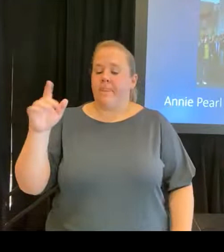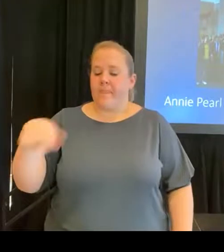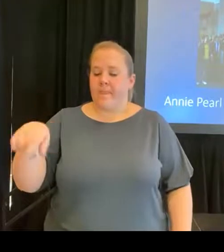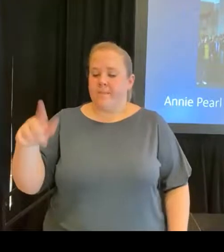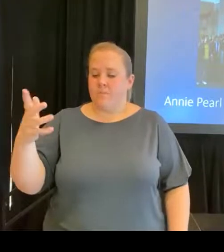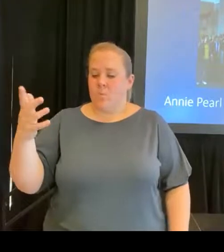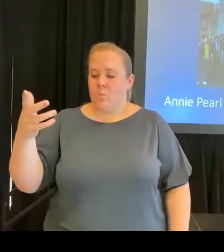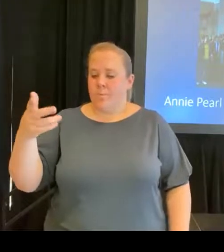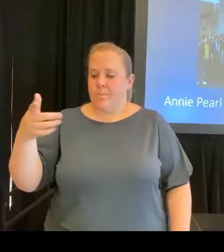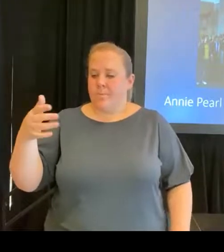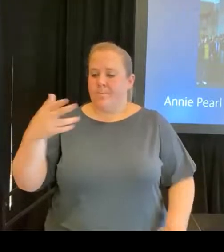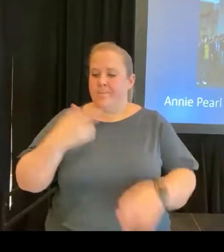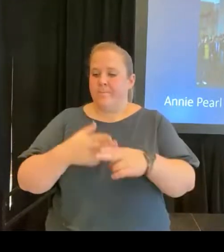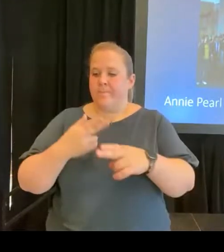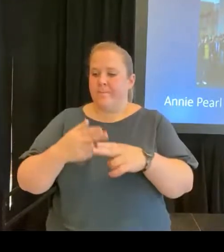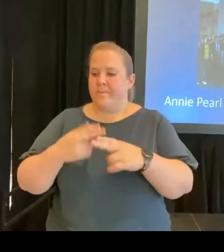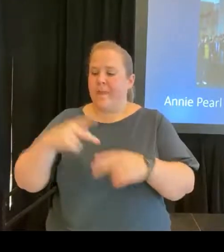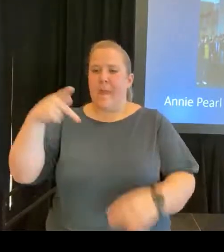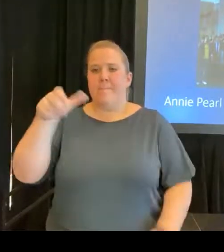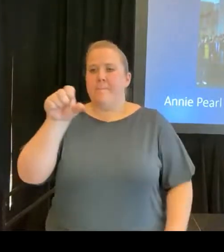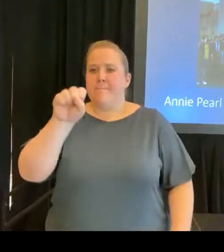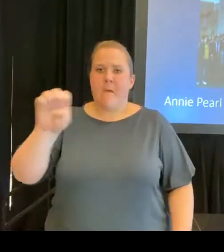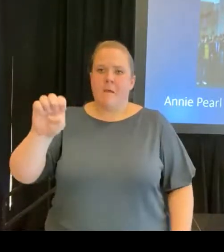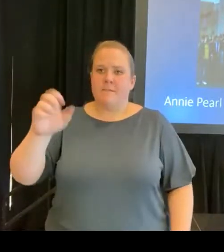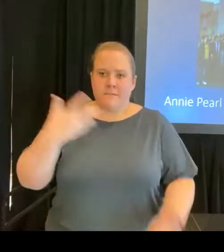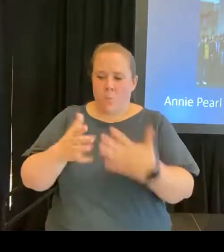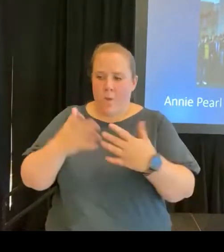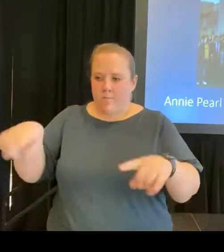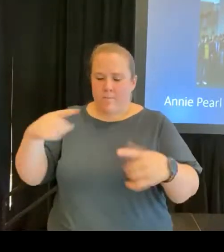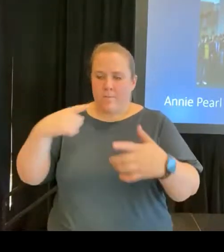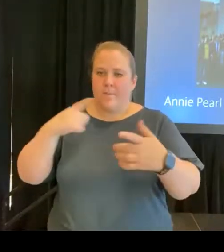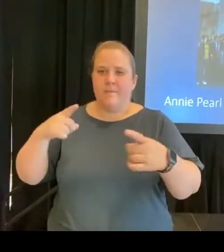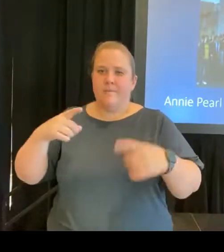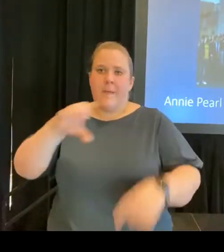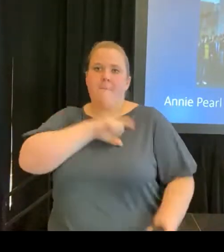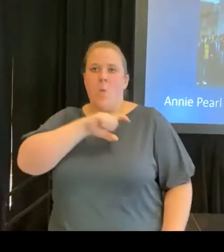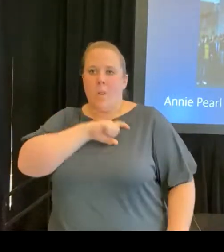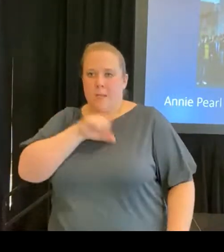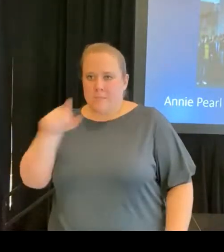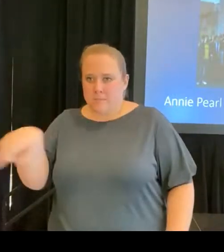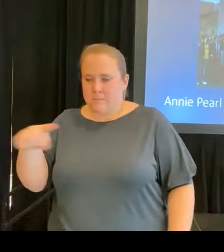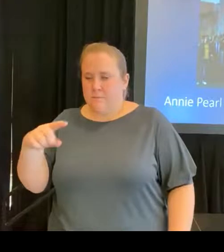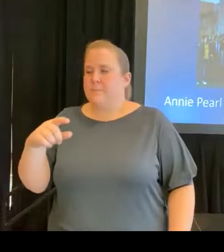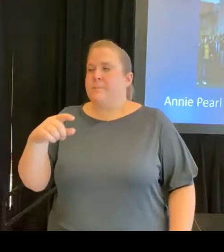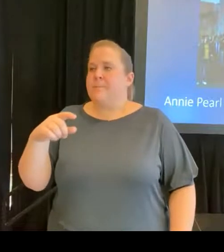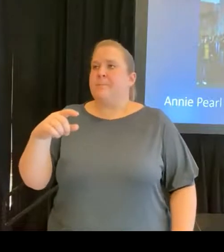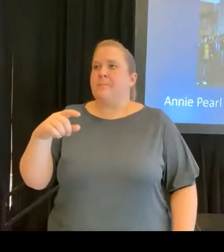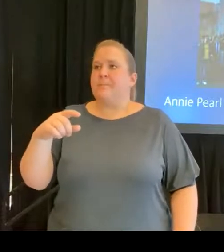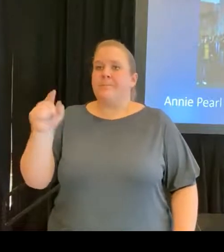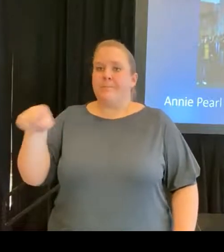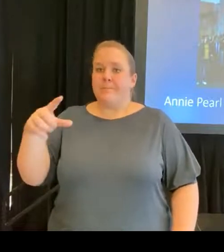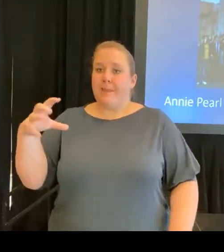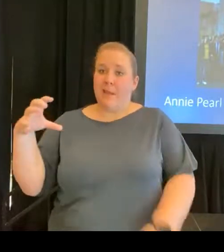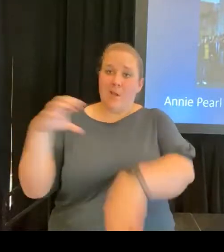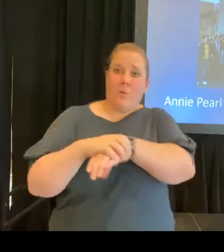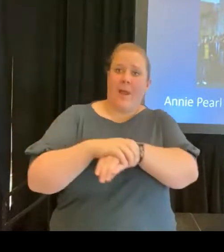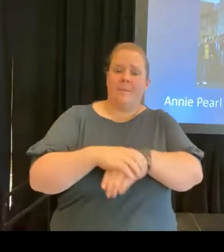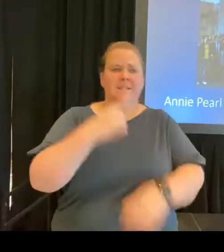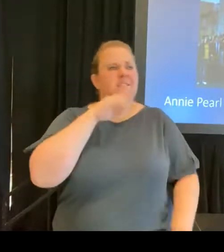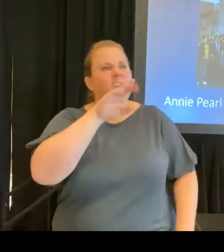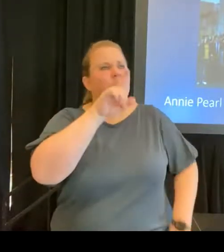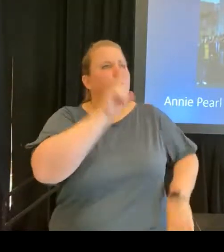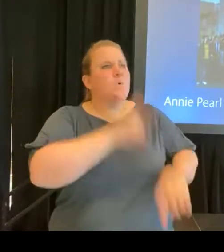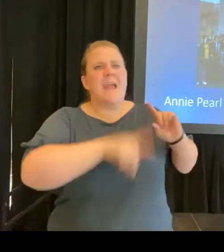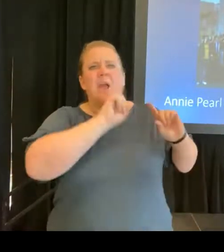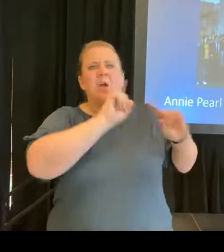what you call it, posse men or whatever they had, I just spoke to police. He grabbed me, he said, you can't